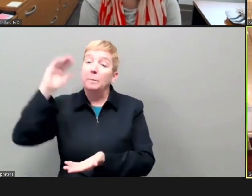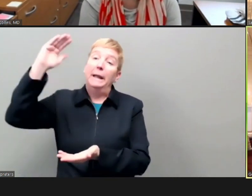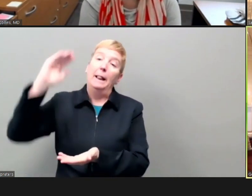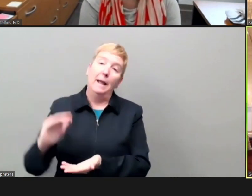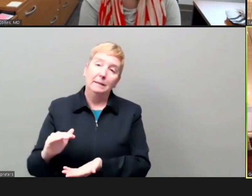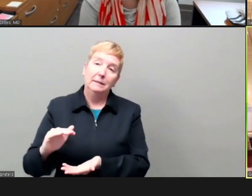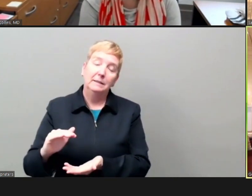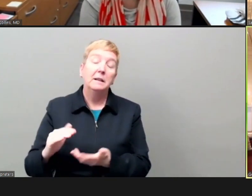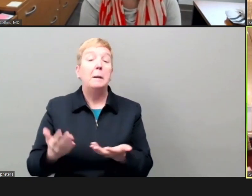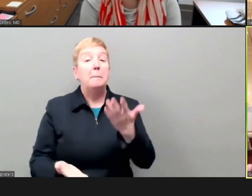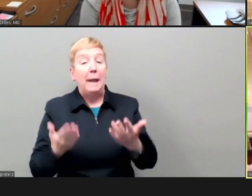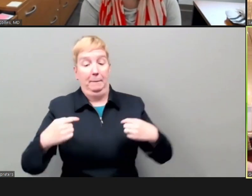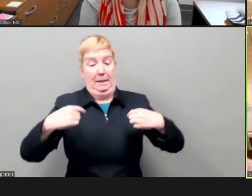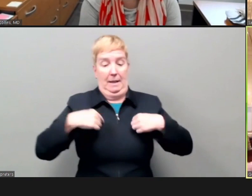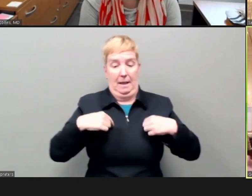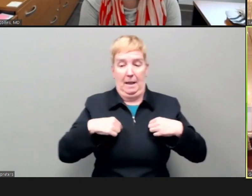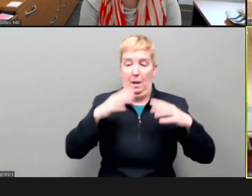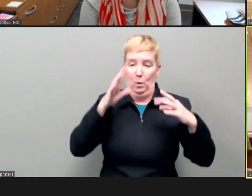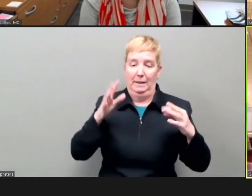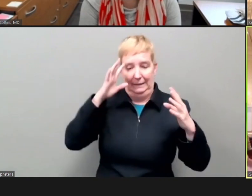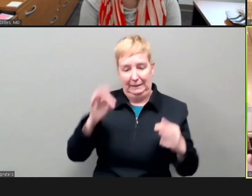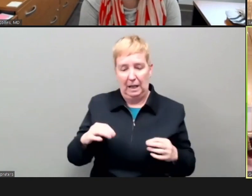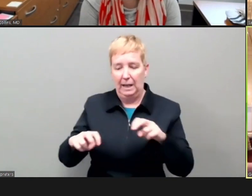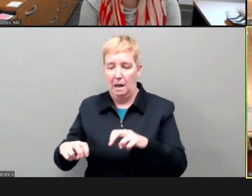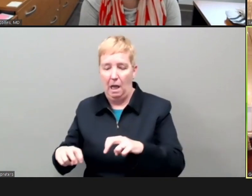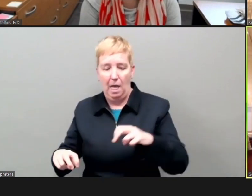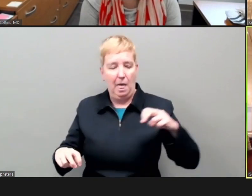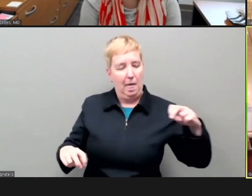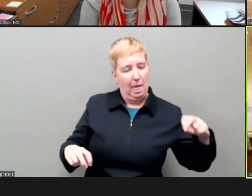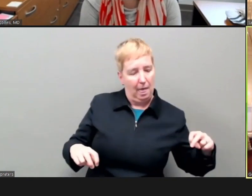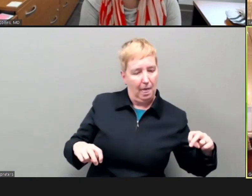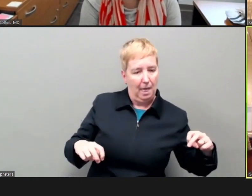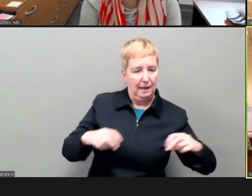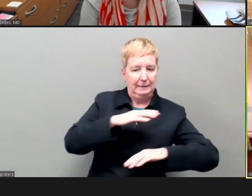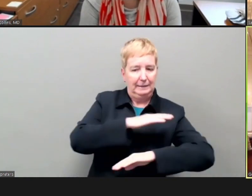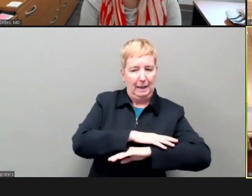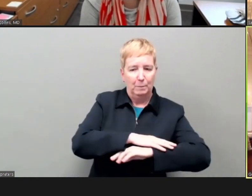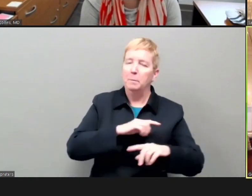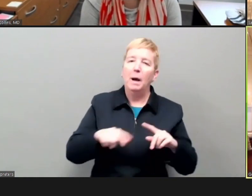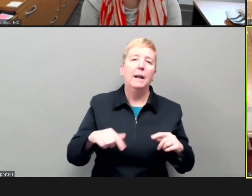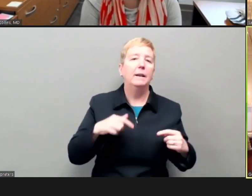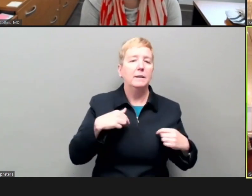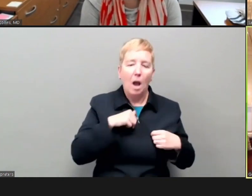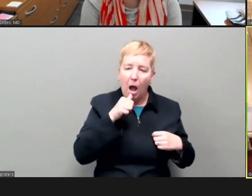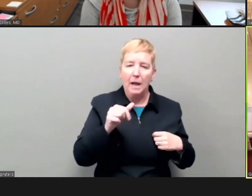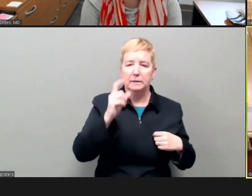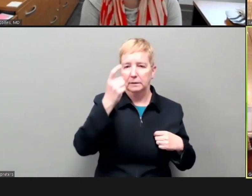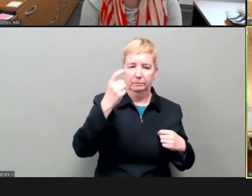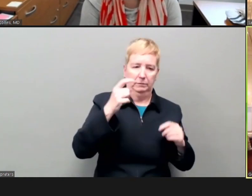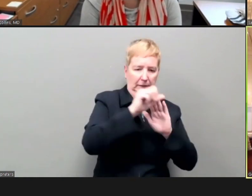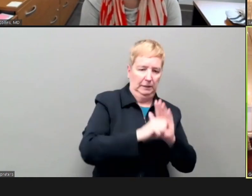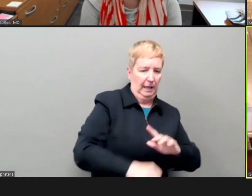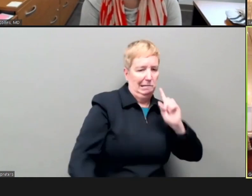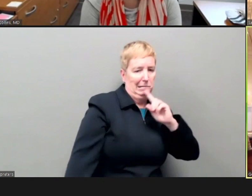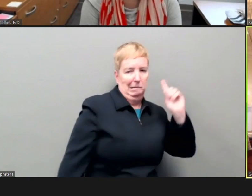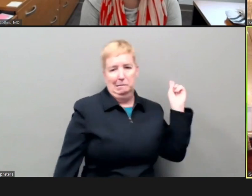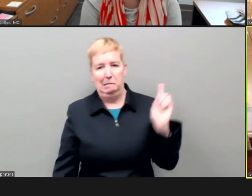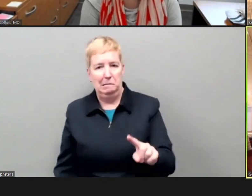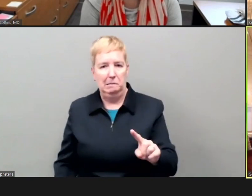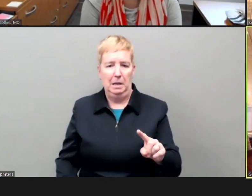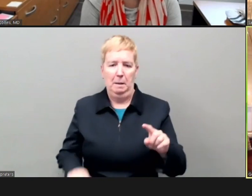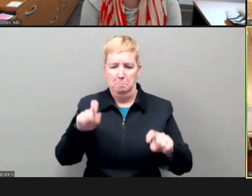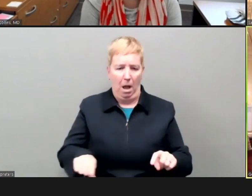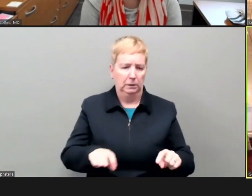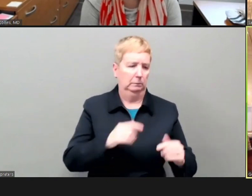bit further away from the indoor dining table, but it's not going to be a mandated aspect. That's what being open